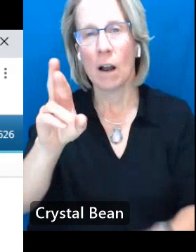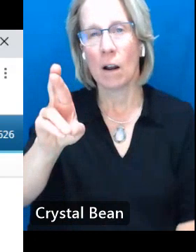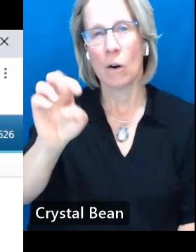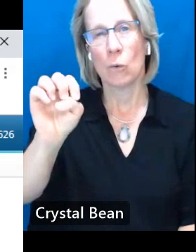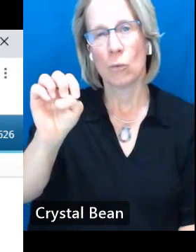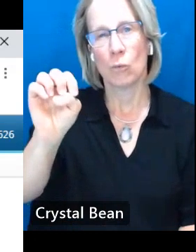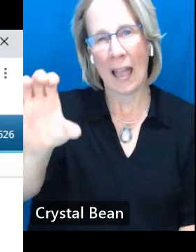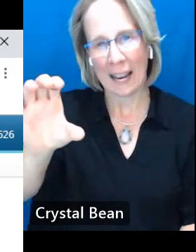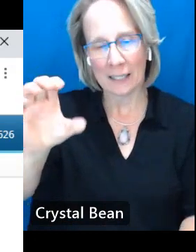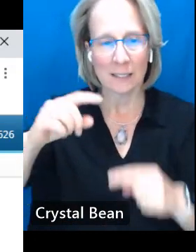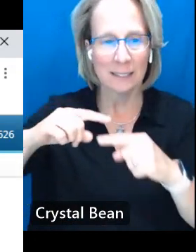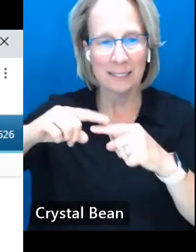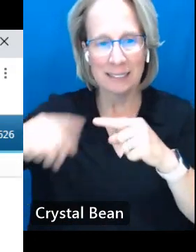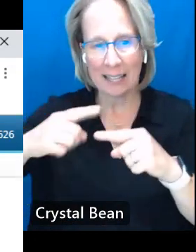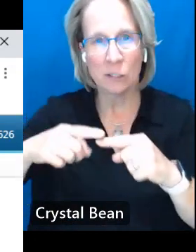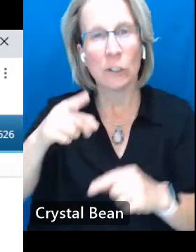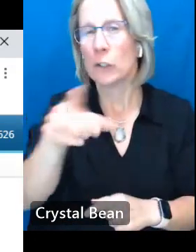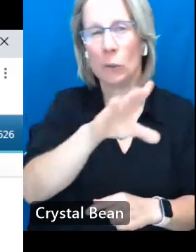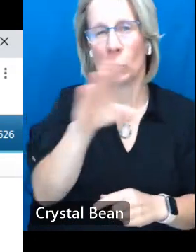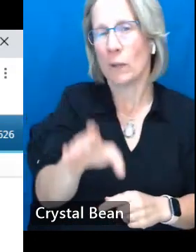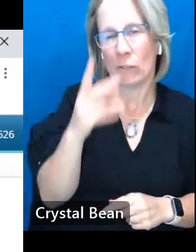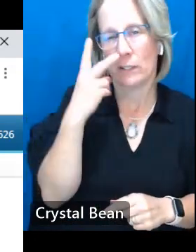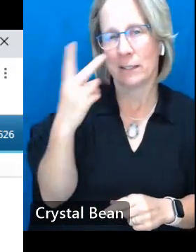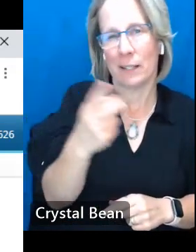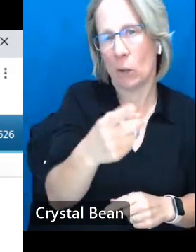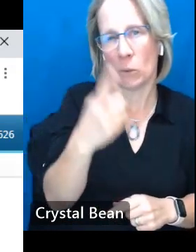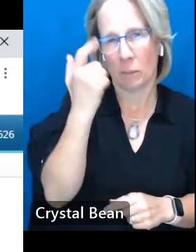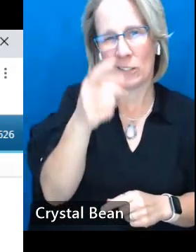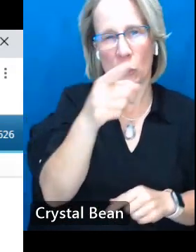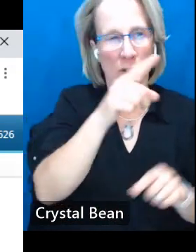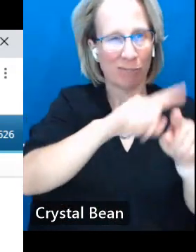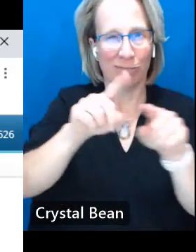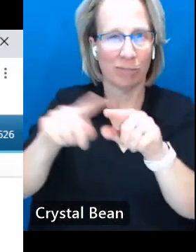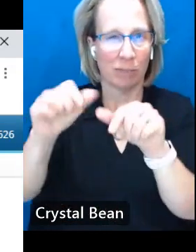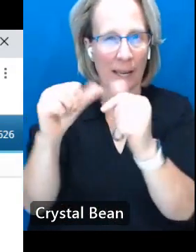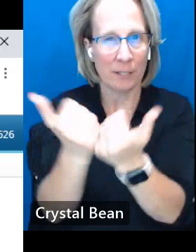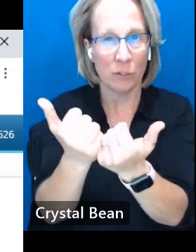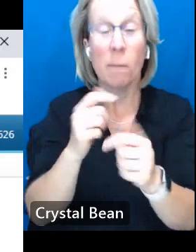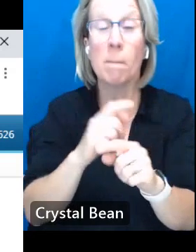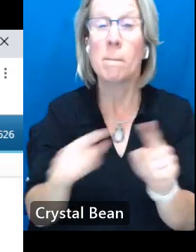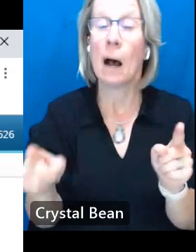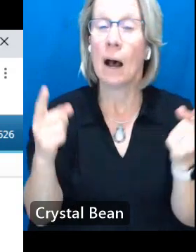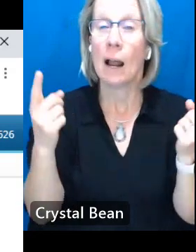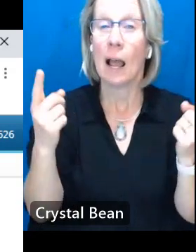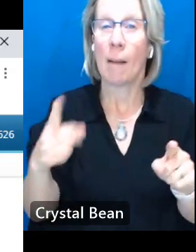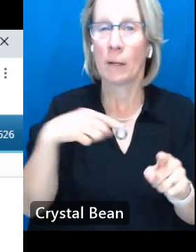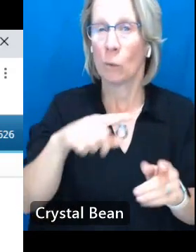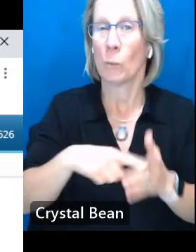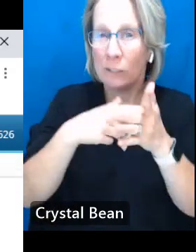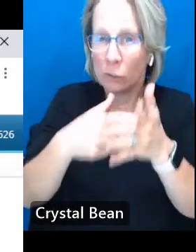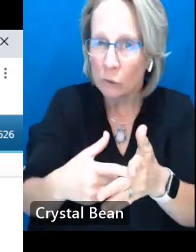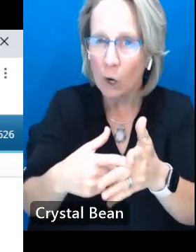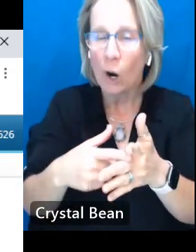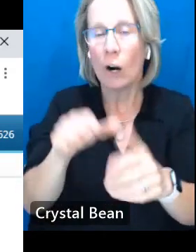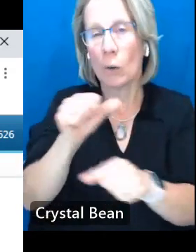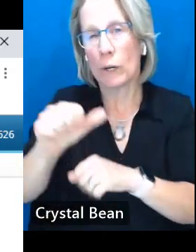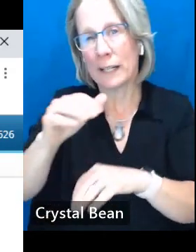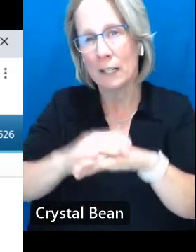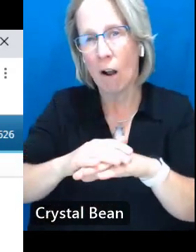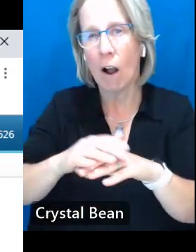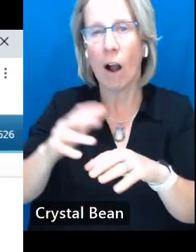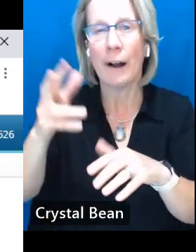you'll never see these because you guys are at agencies, but when we start working on the executive recommendation, these are the forms that we use